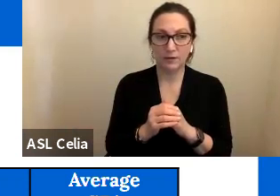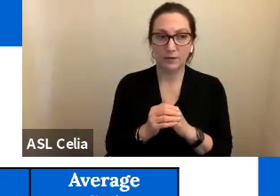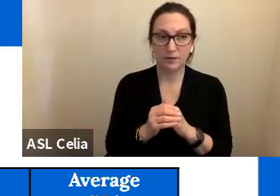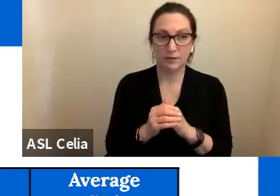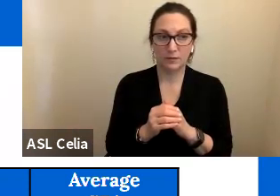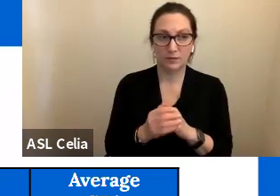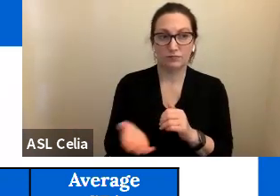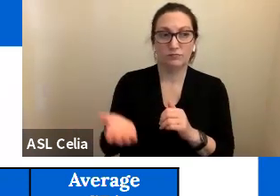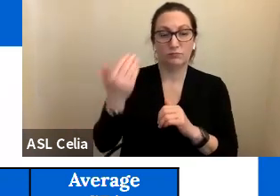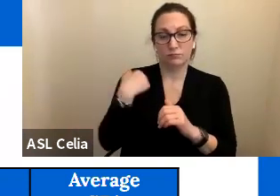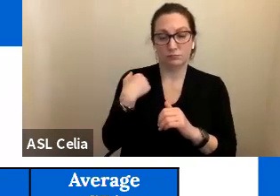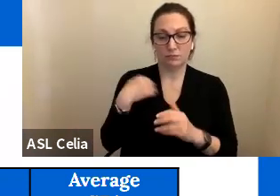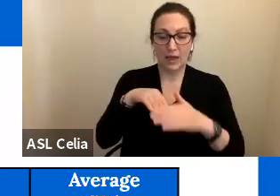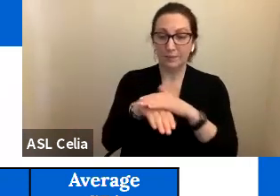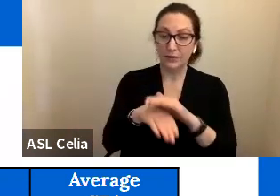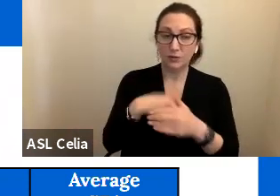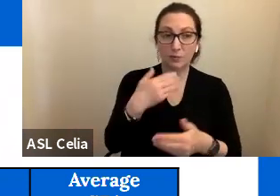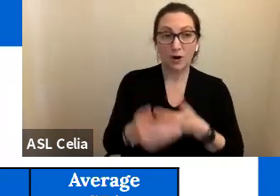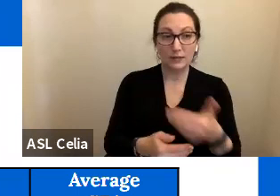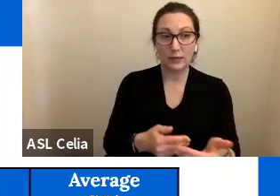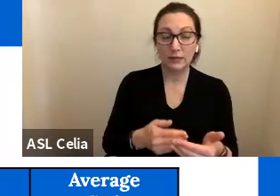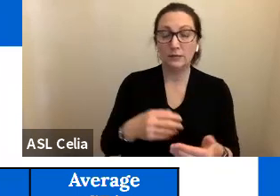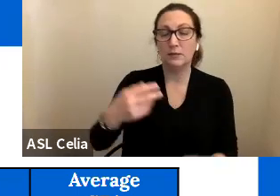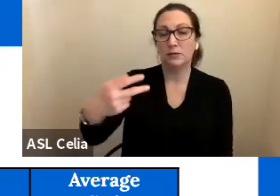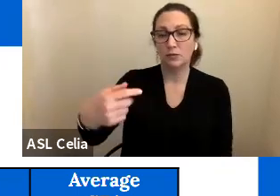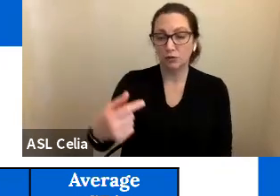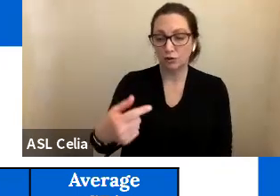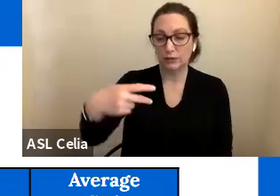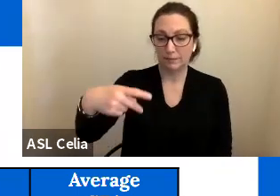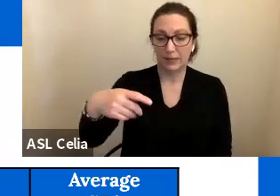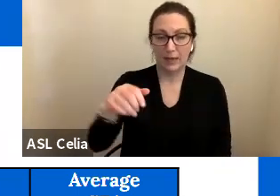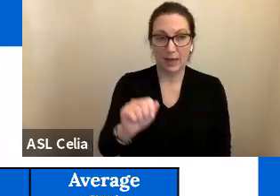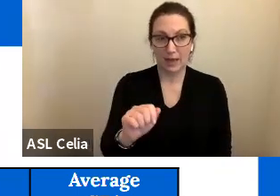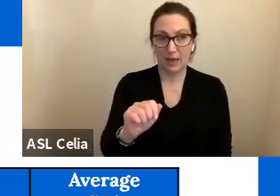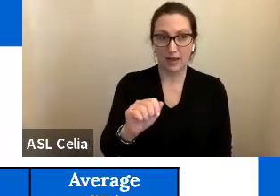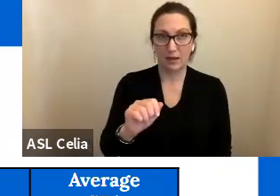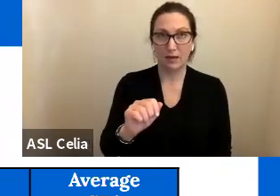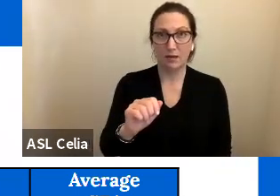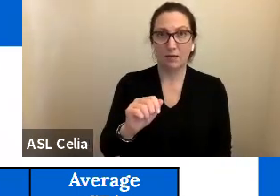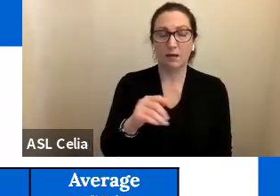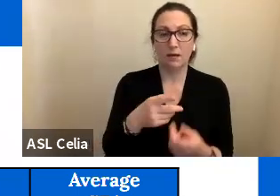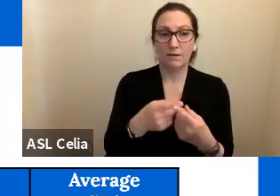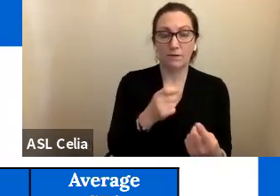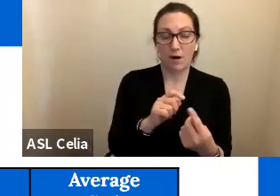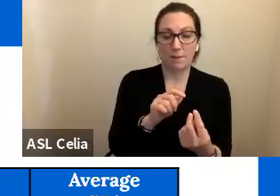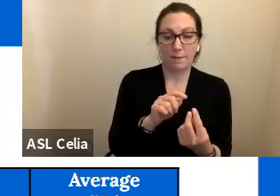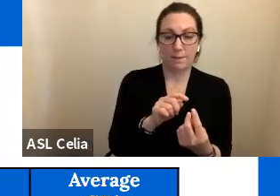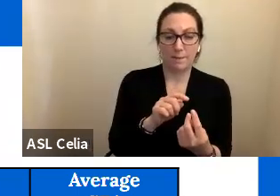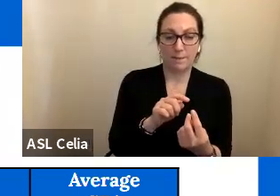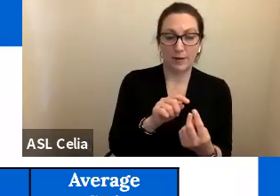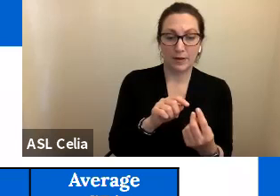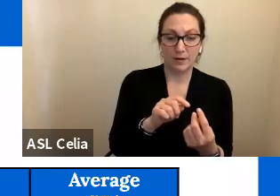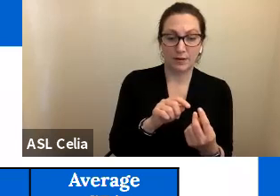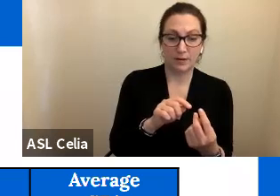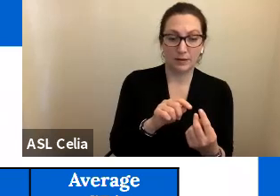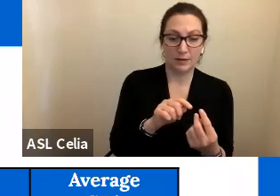admissions process, the GPA represented the spring of your either 5th or